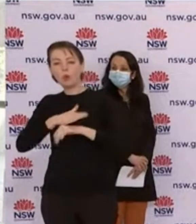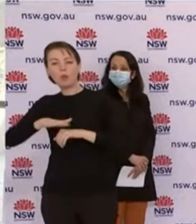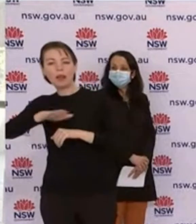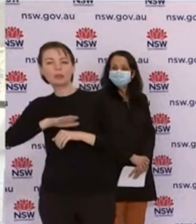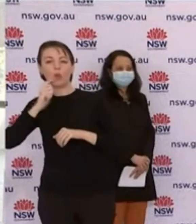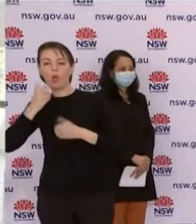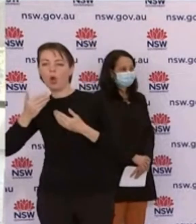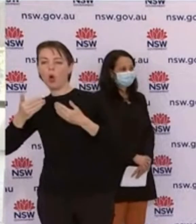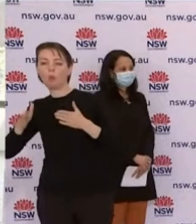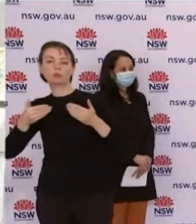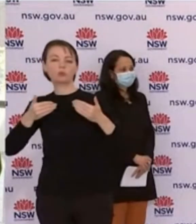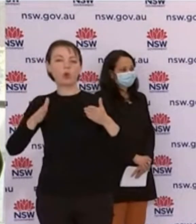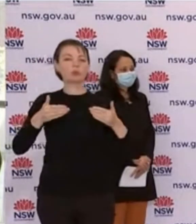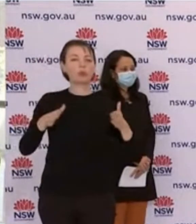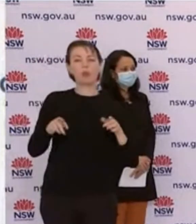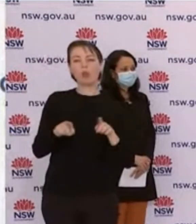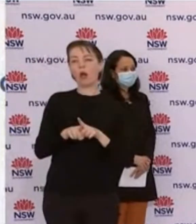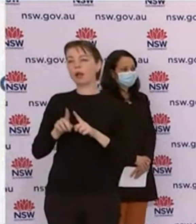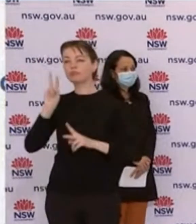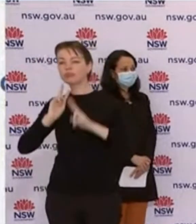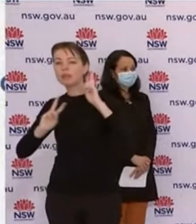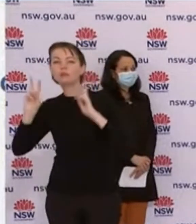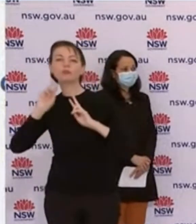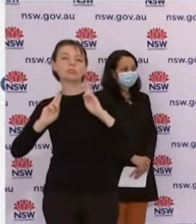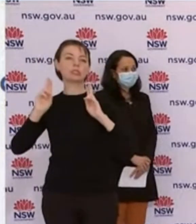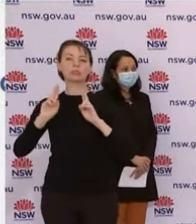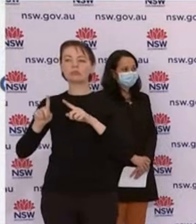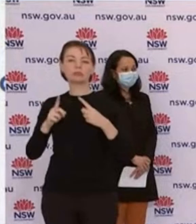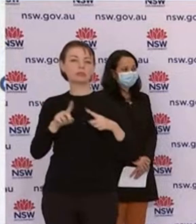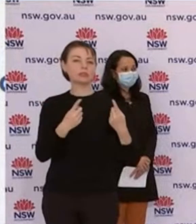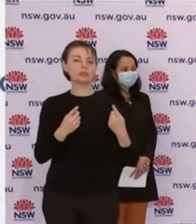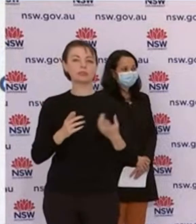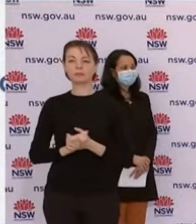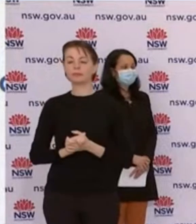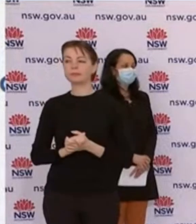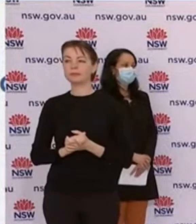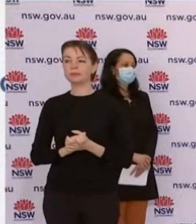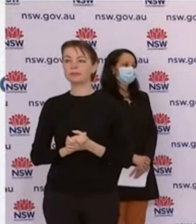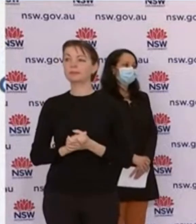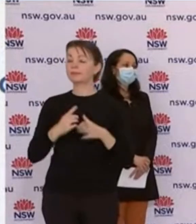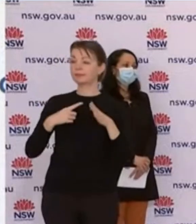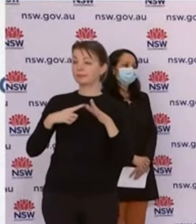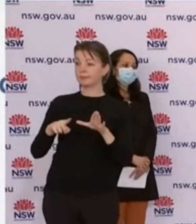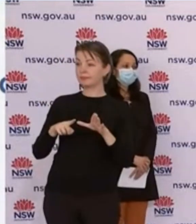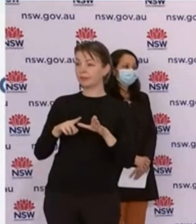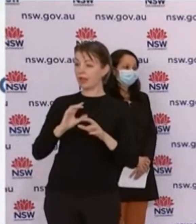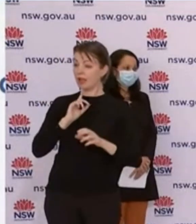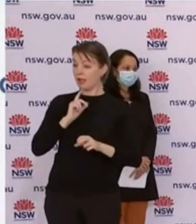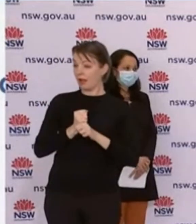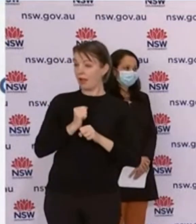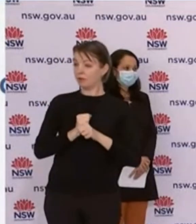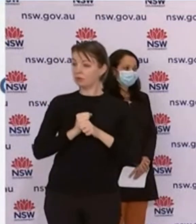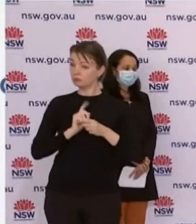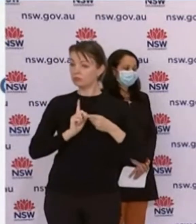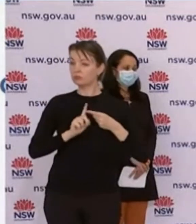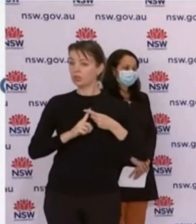those reports? Oh, look, I will confirm that the government has already started working on industry plans to make sure we start reopening at